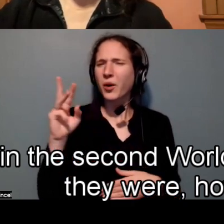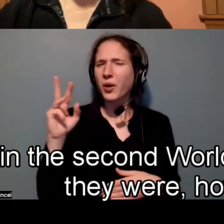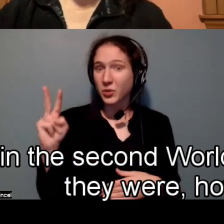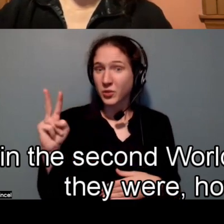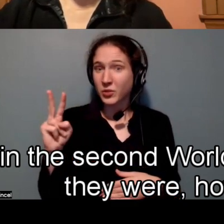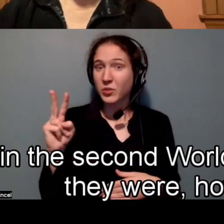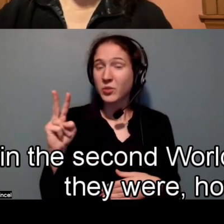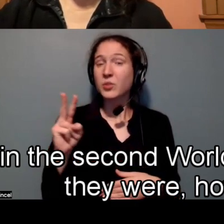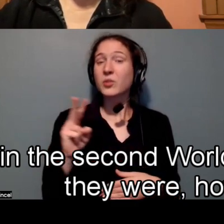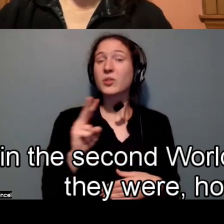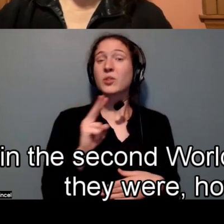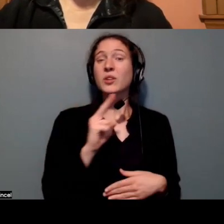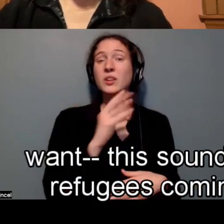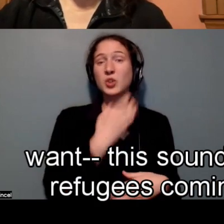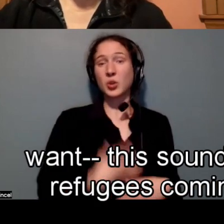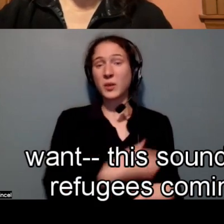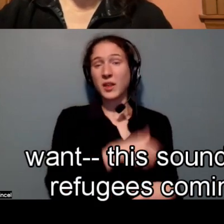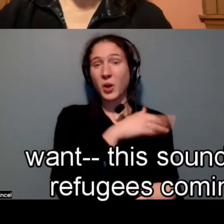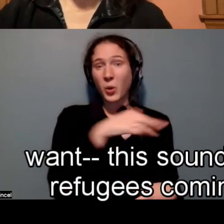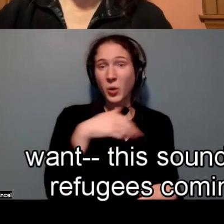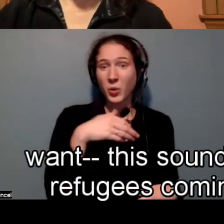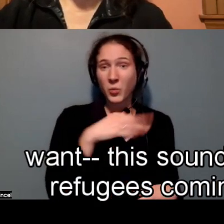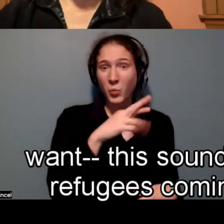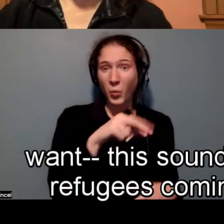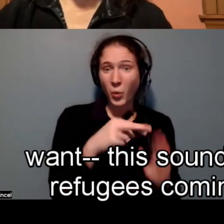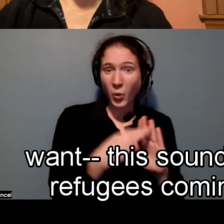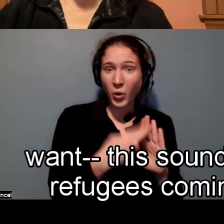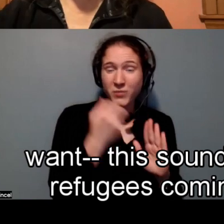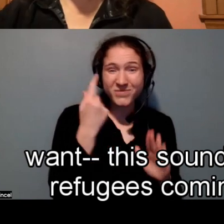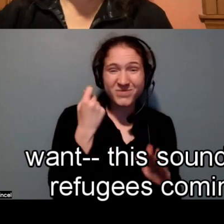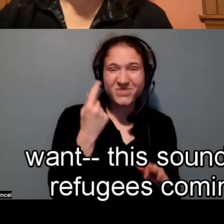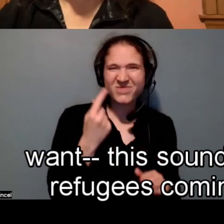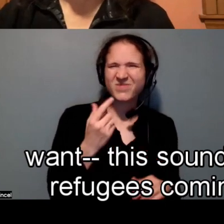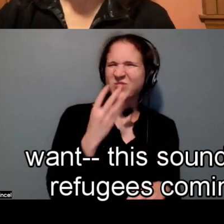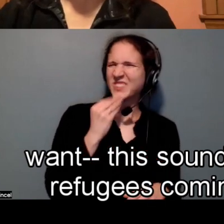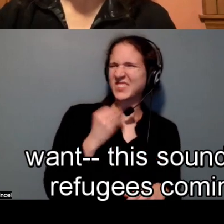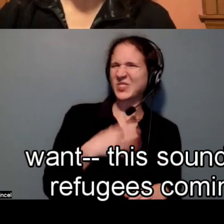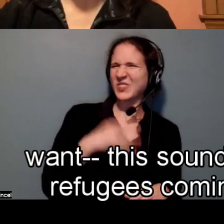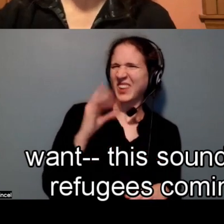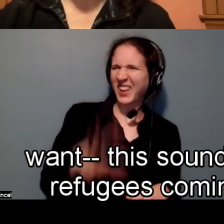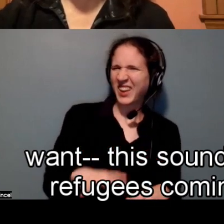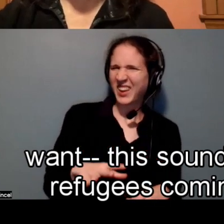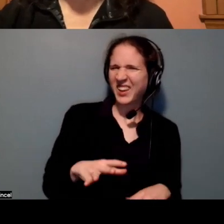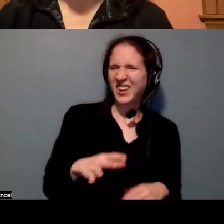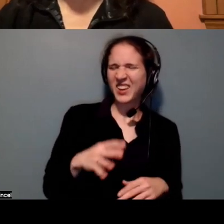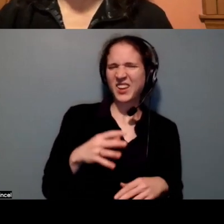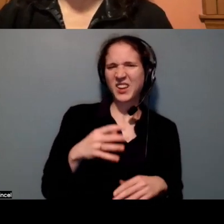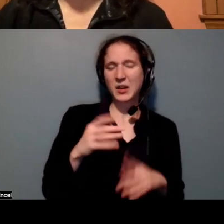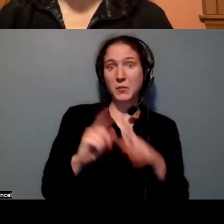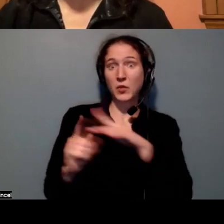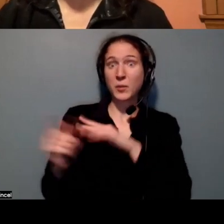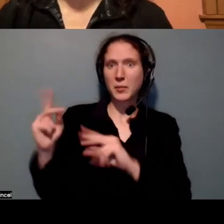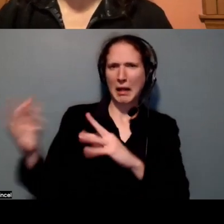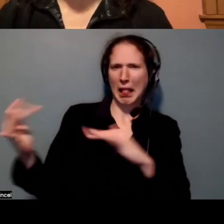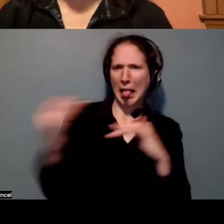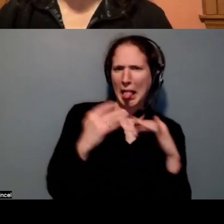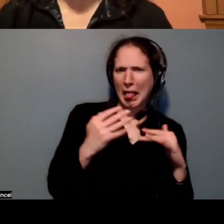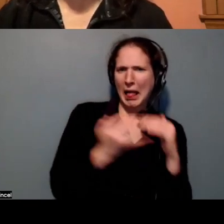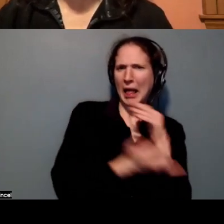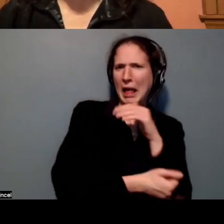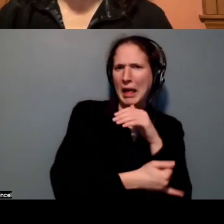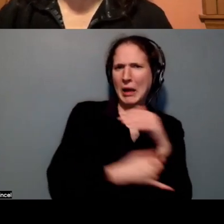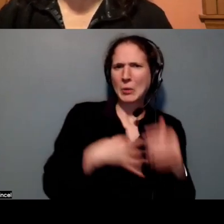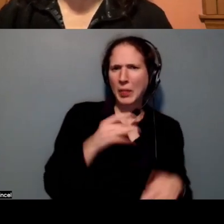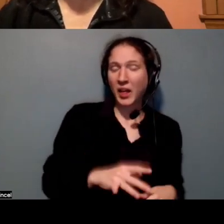were, how much they didn't want, and it does sound familiar, didn't want refugees coming into their country.